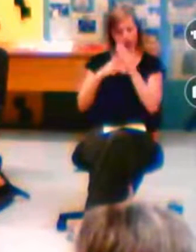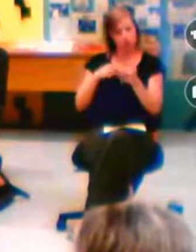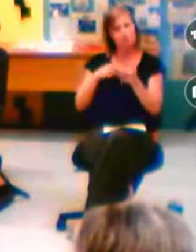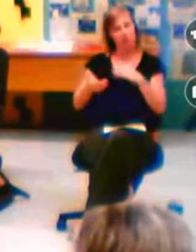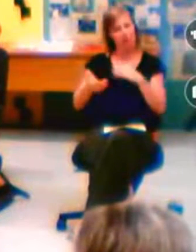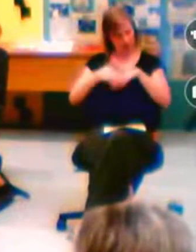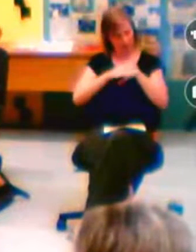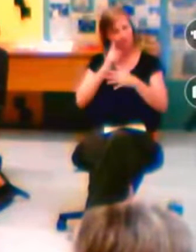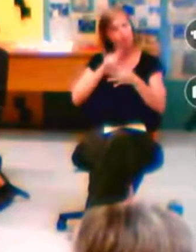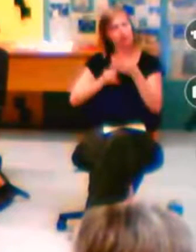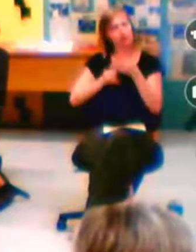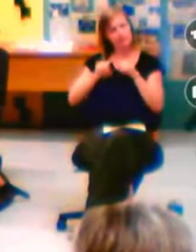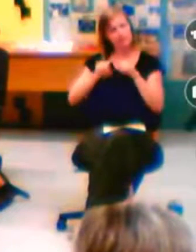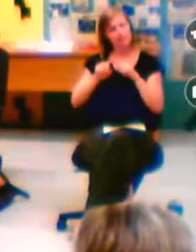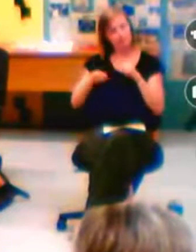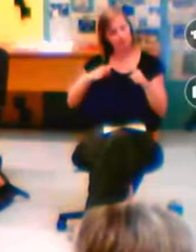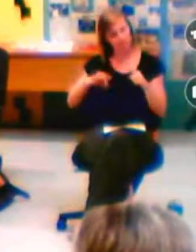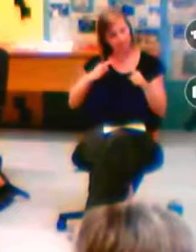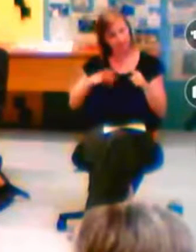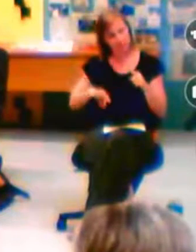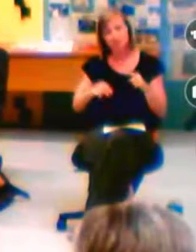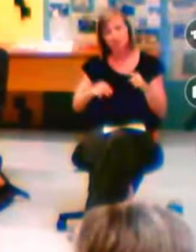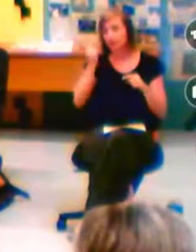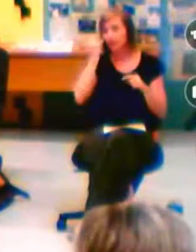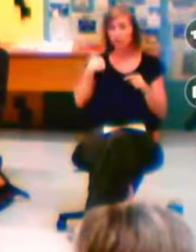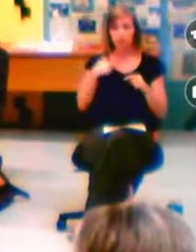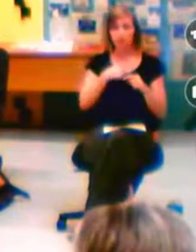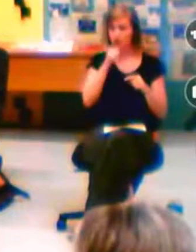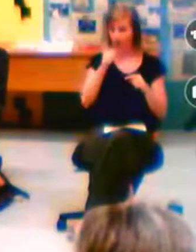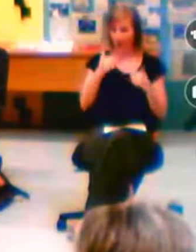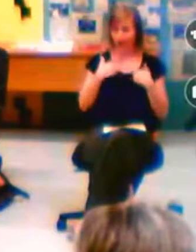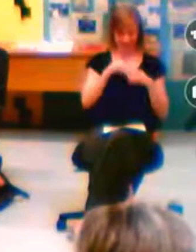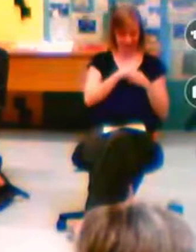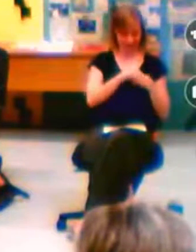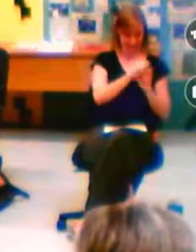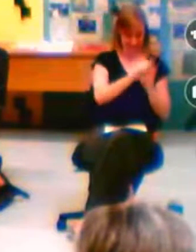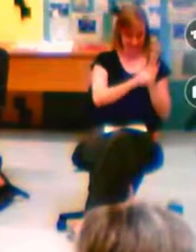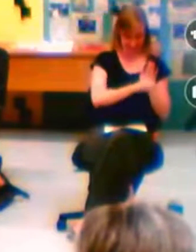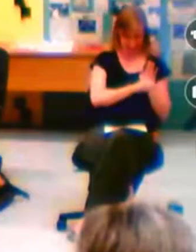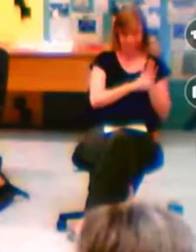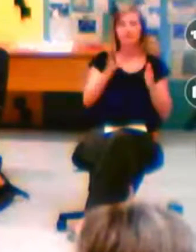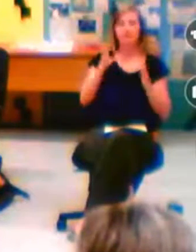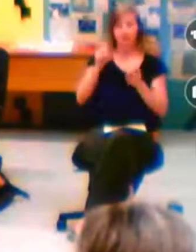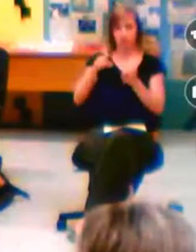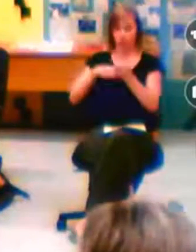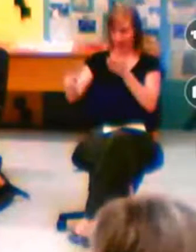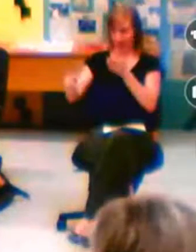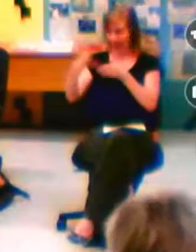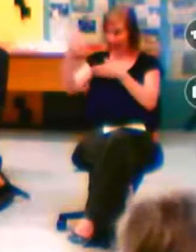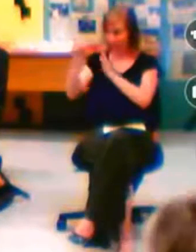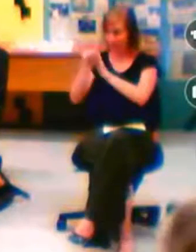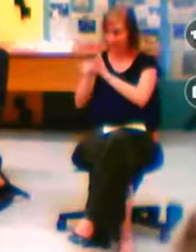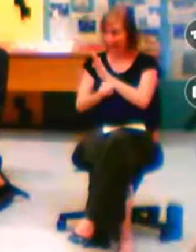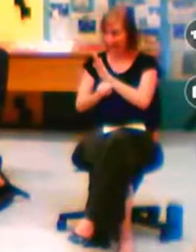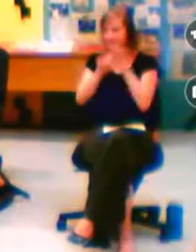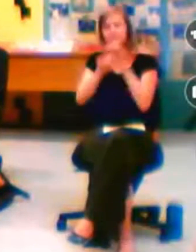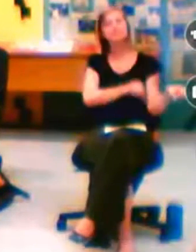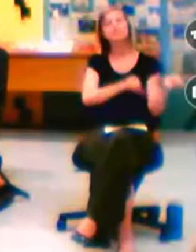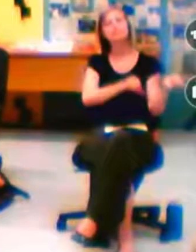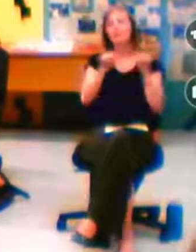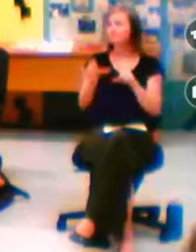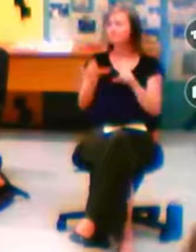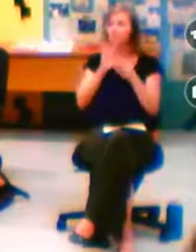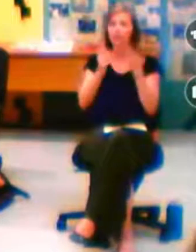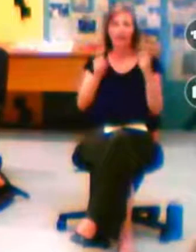this plan is actuarially sound. And so just like right now, your insurance is required to pay for different kinds